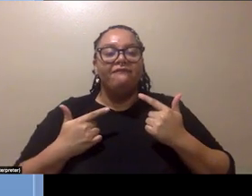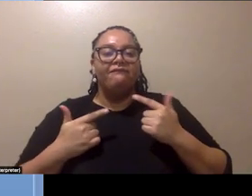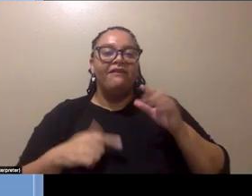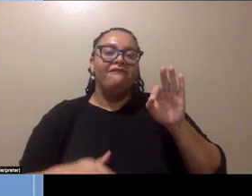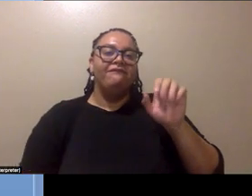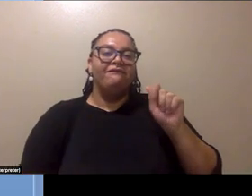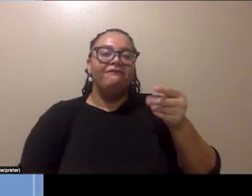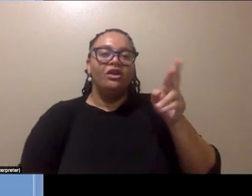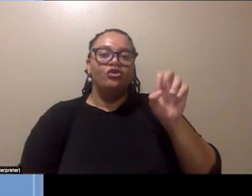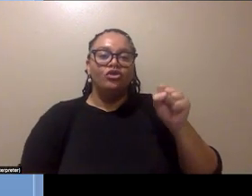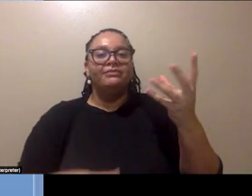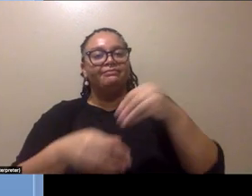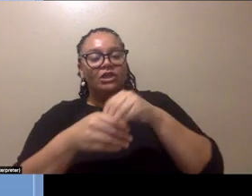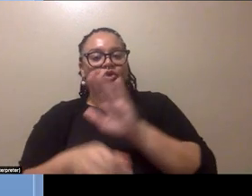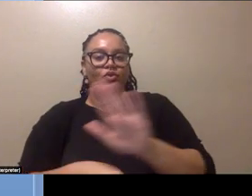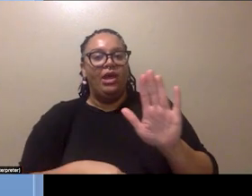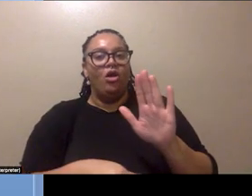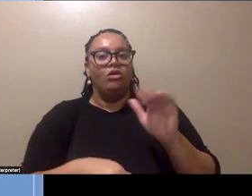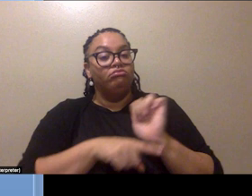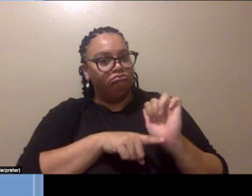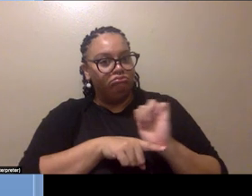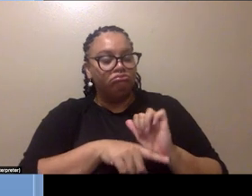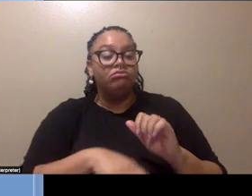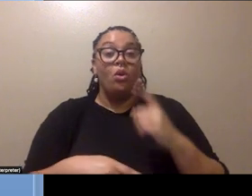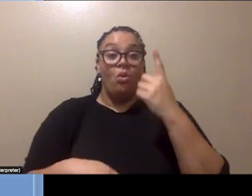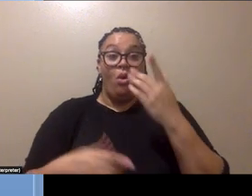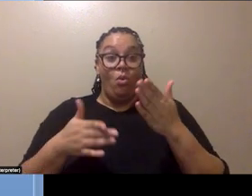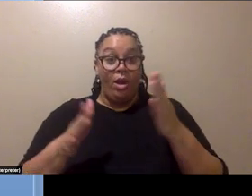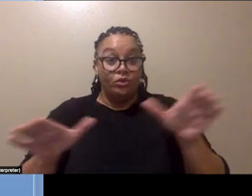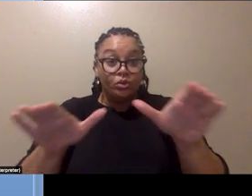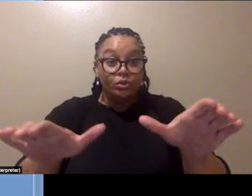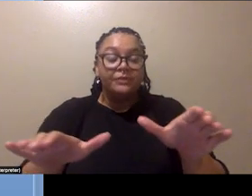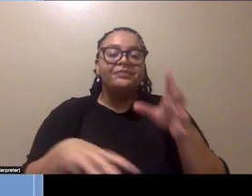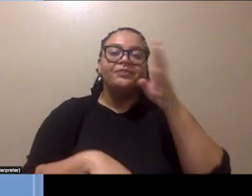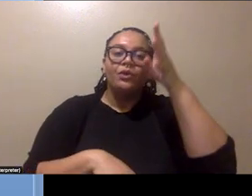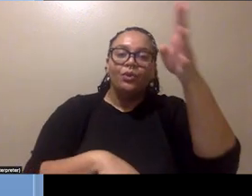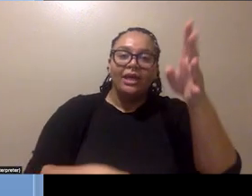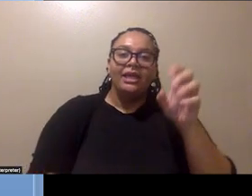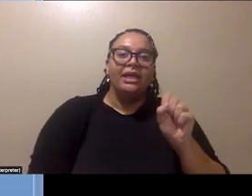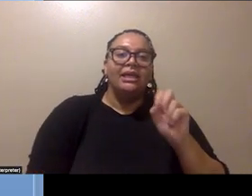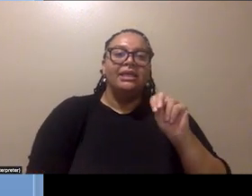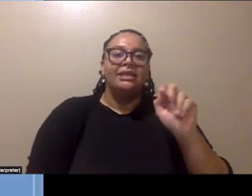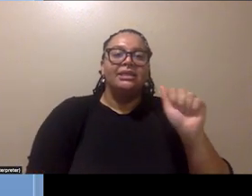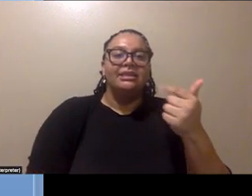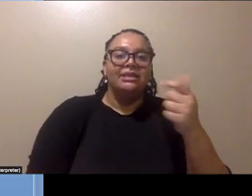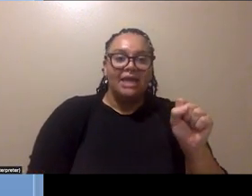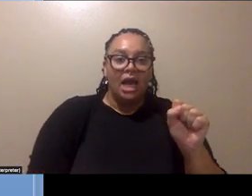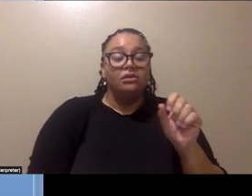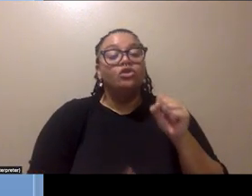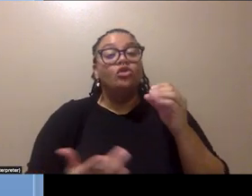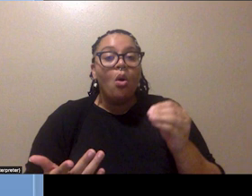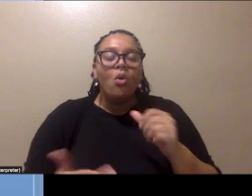wildlife features into their forest management regimes. And one of the ways in which they do that is by actually